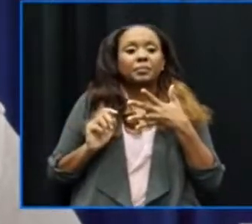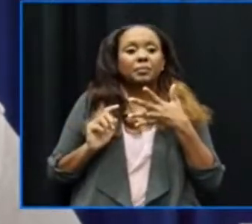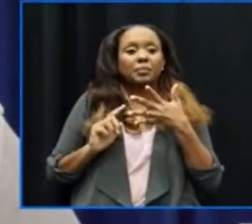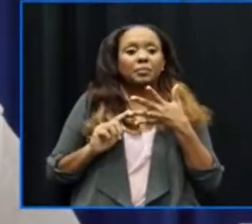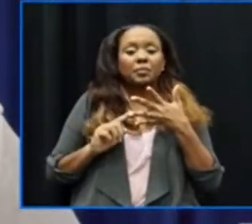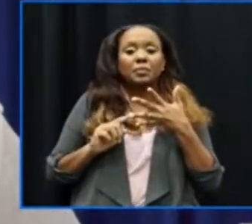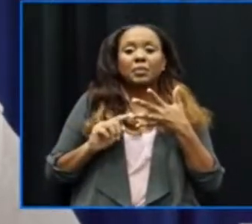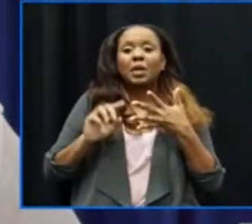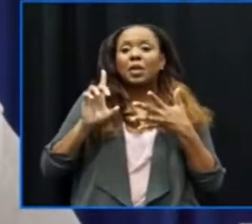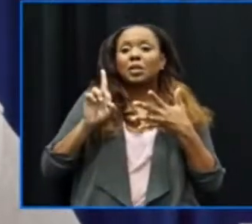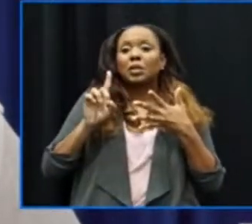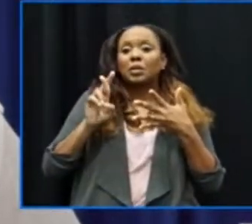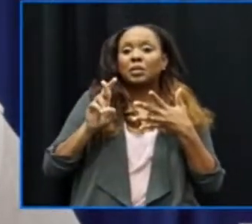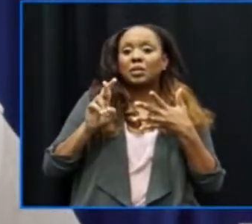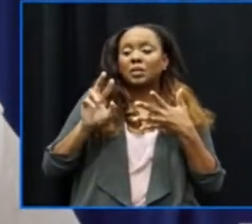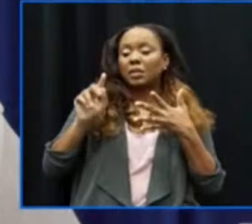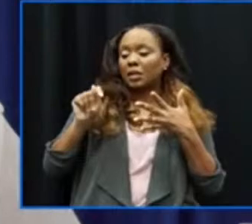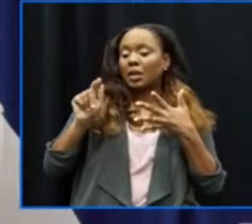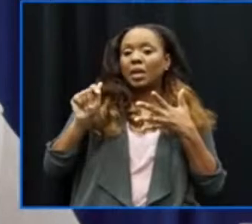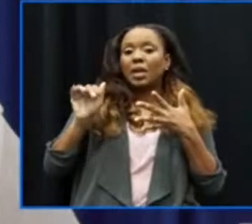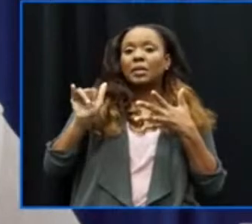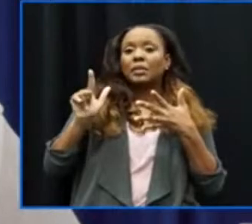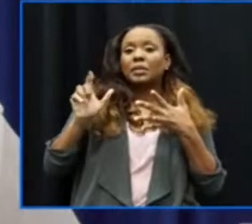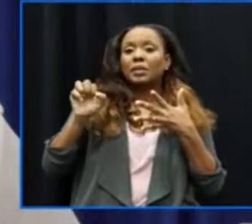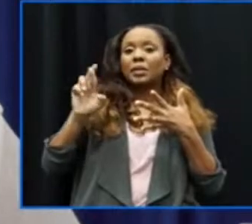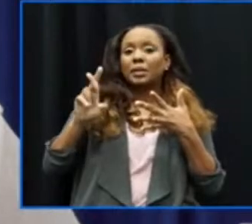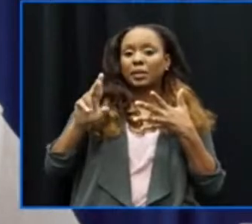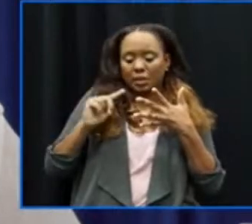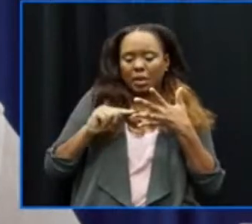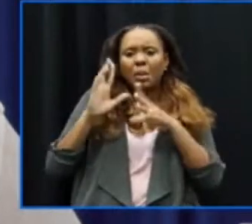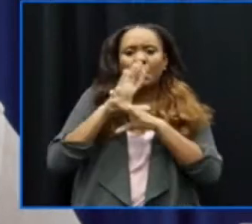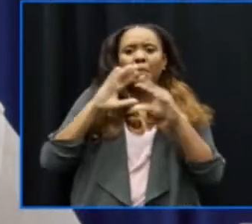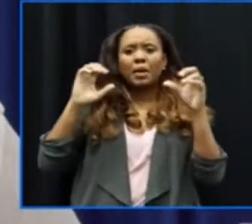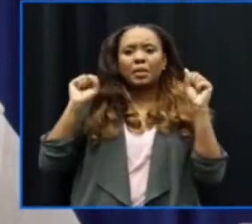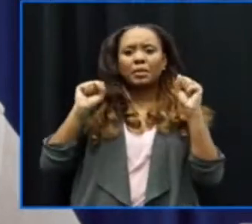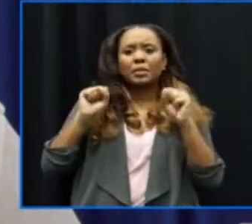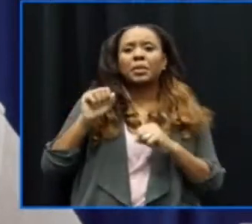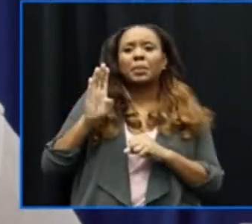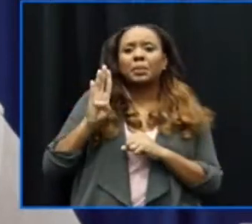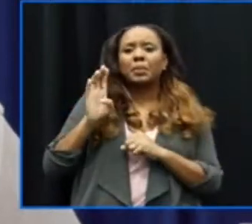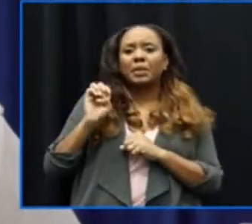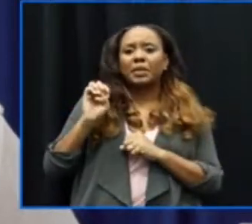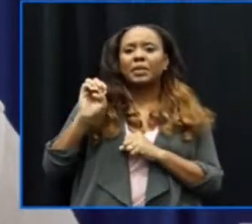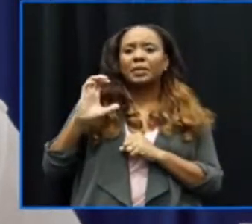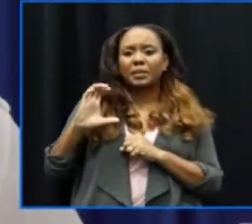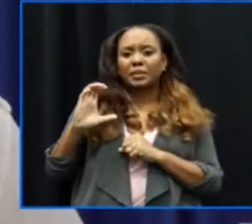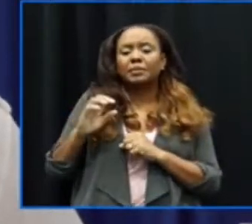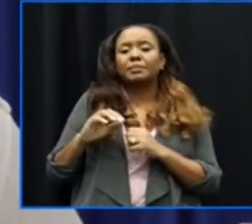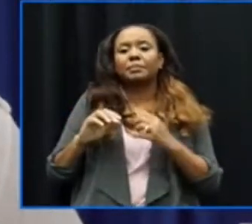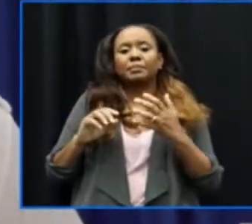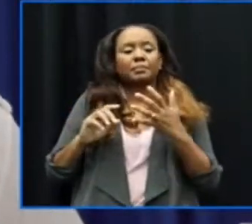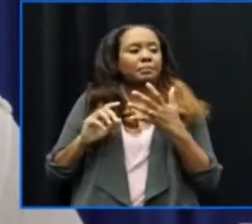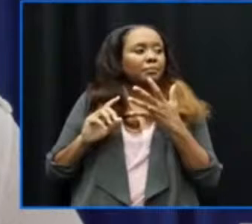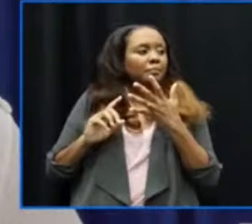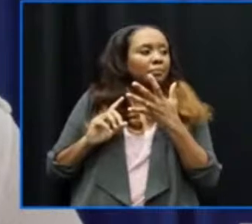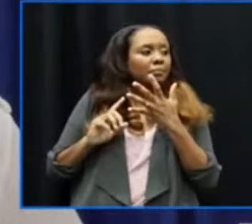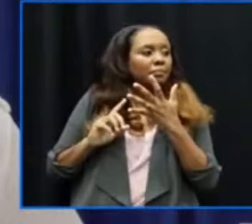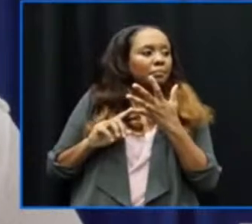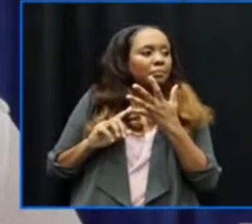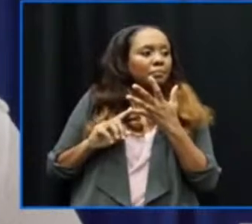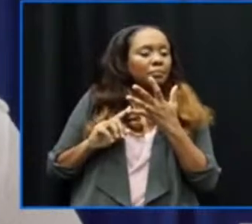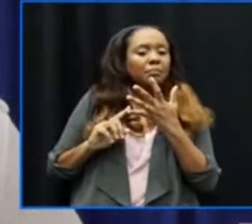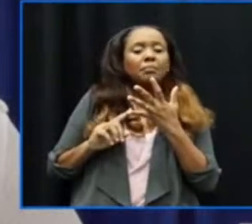Dr. Nigel Taylor, President of the Barbados Evangelical Association, Barbados Christian Council, Reverend